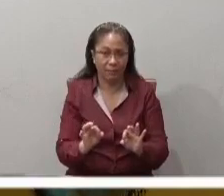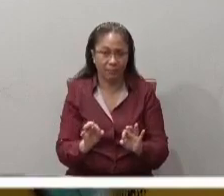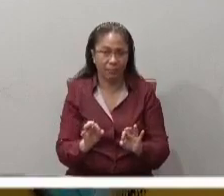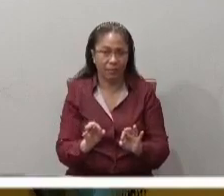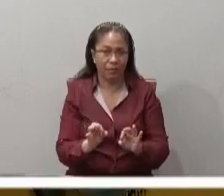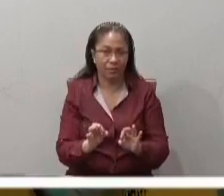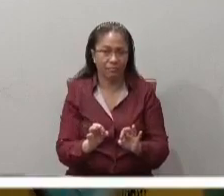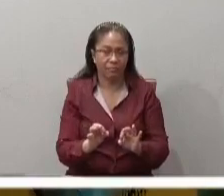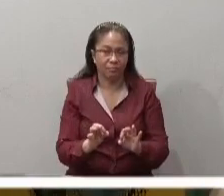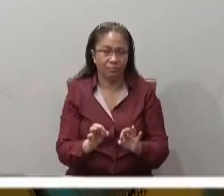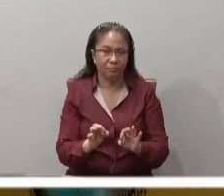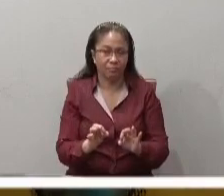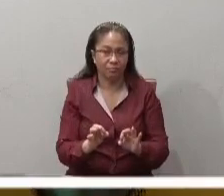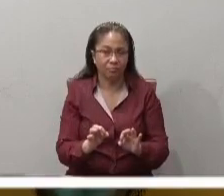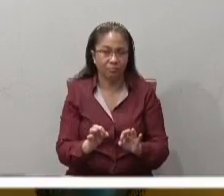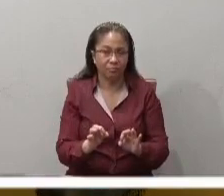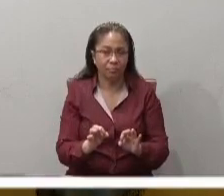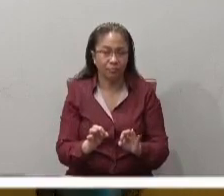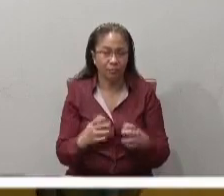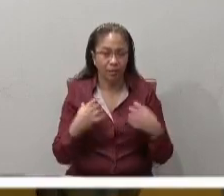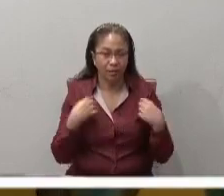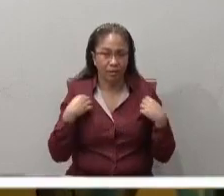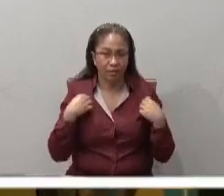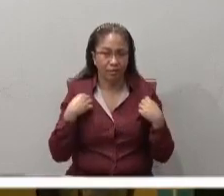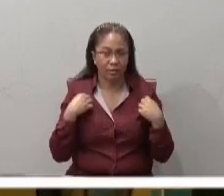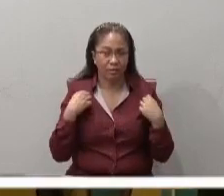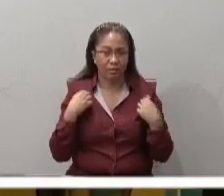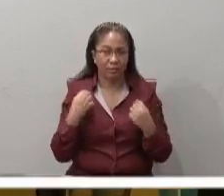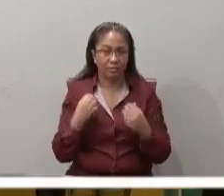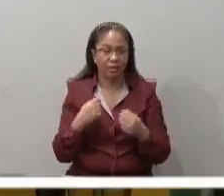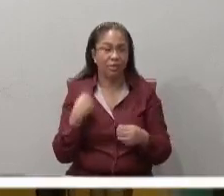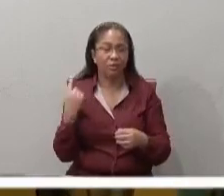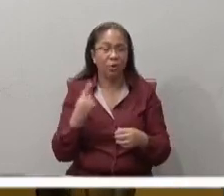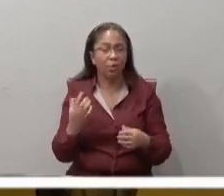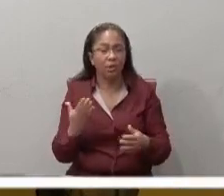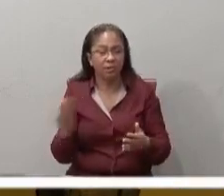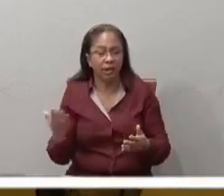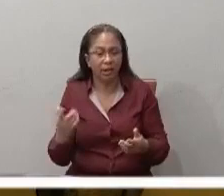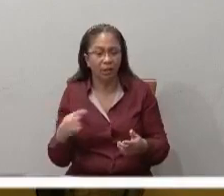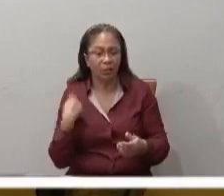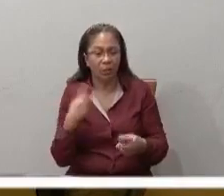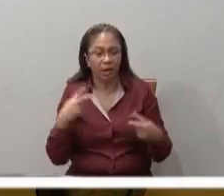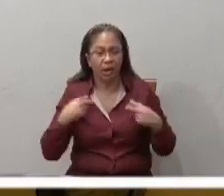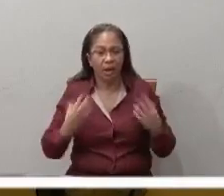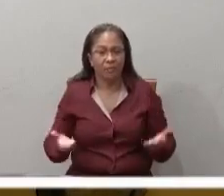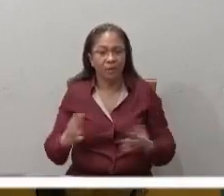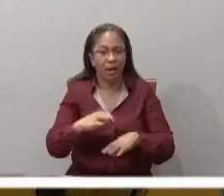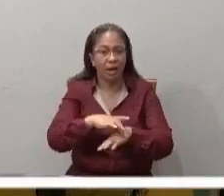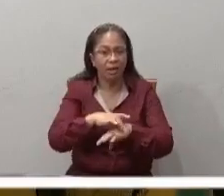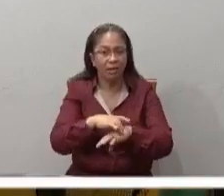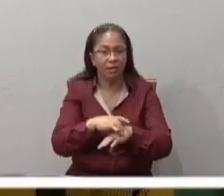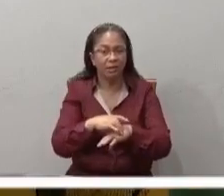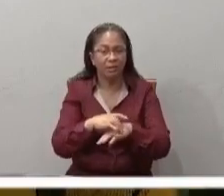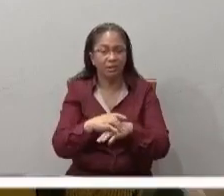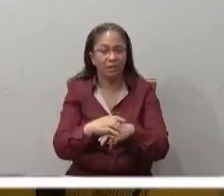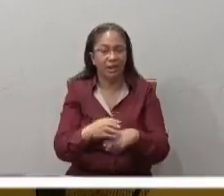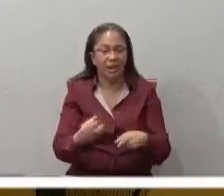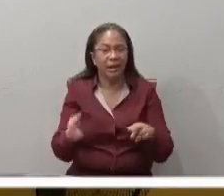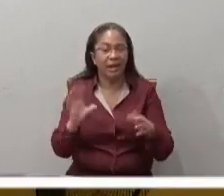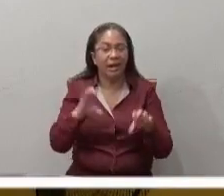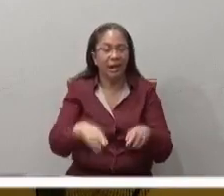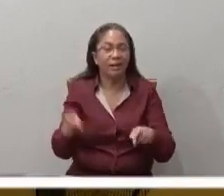love. It is the only currency that we can spend here on earth that multiplies incredibly in